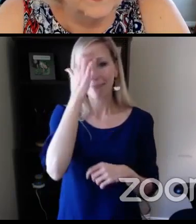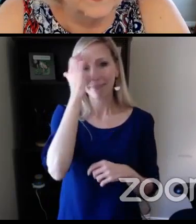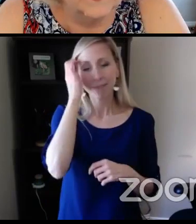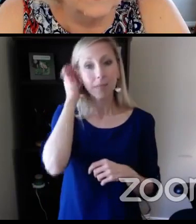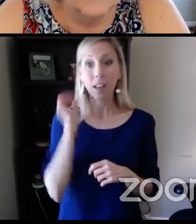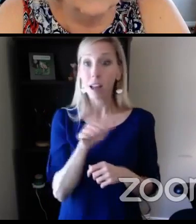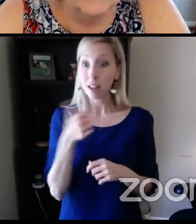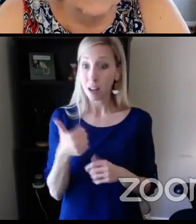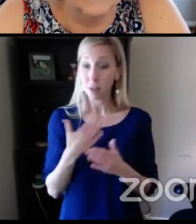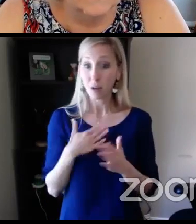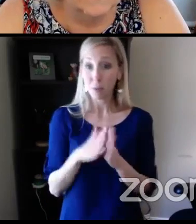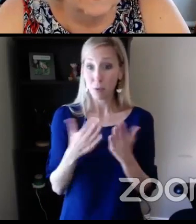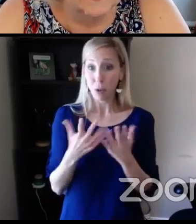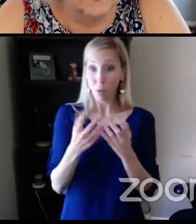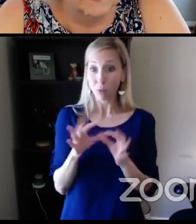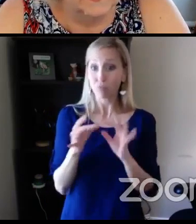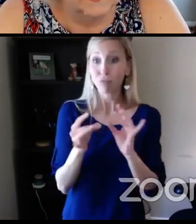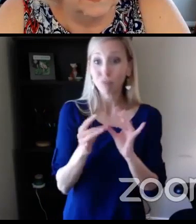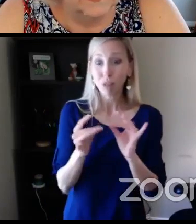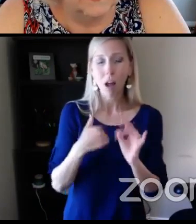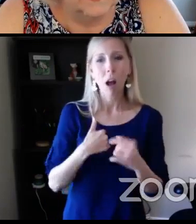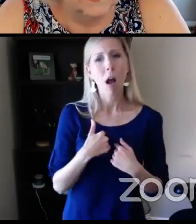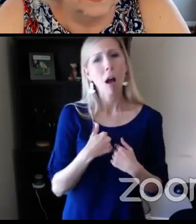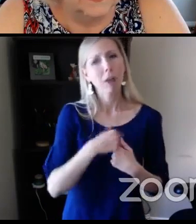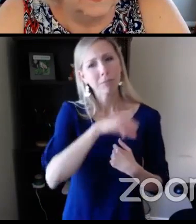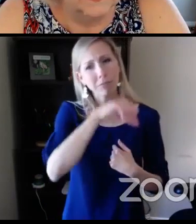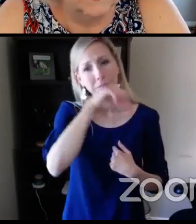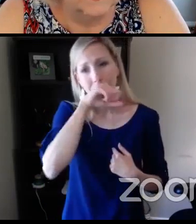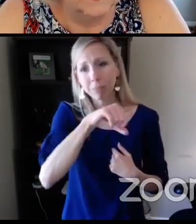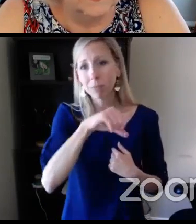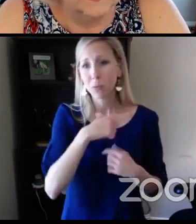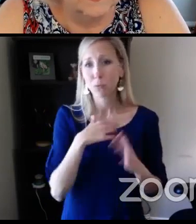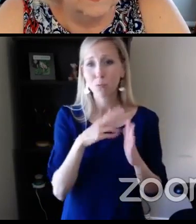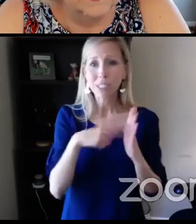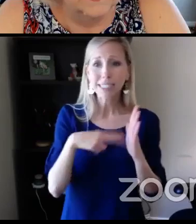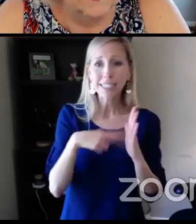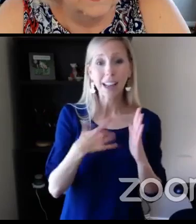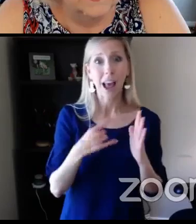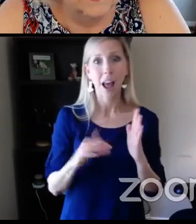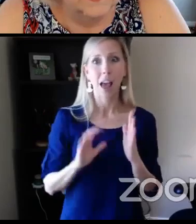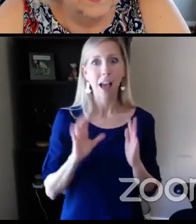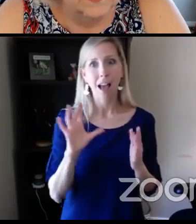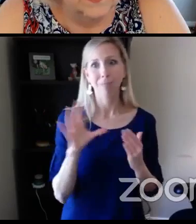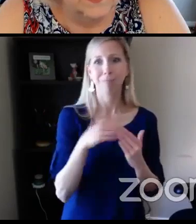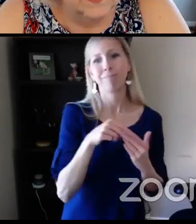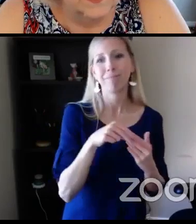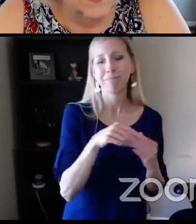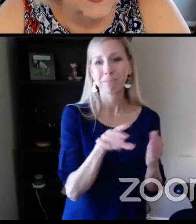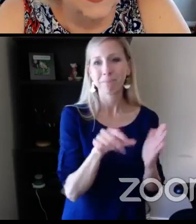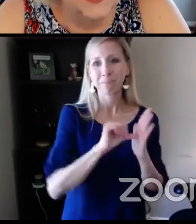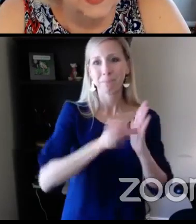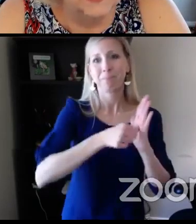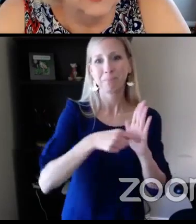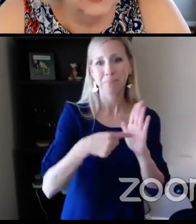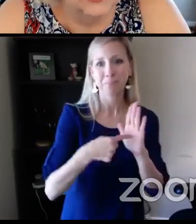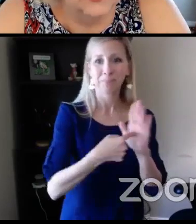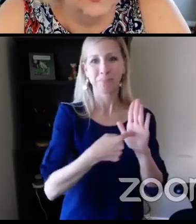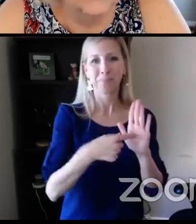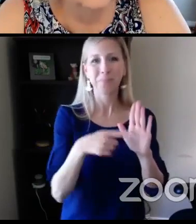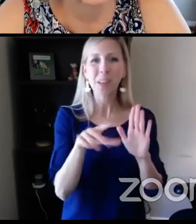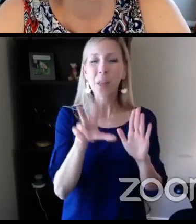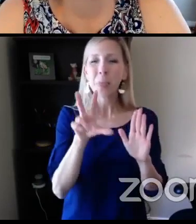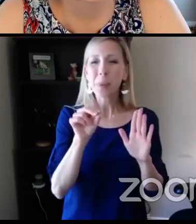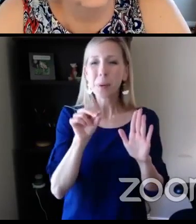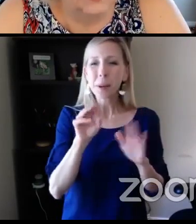I wanted to mention that I have loved reading and have flagged my original copy over and over again is 30